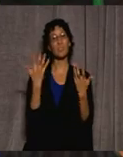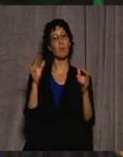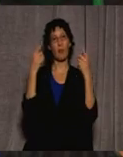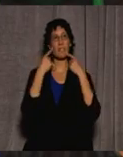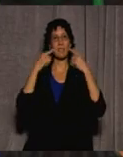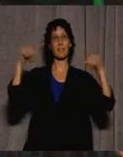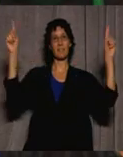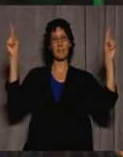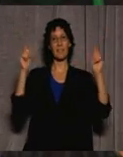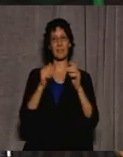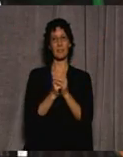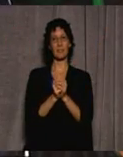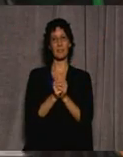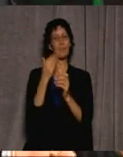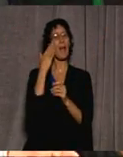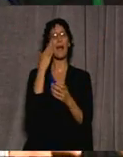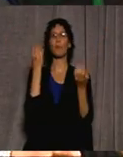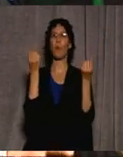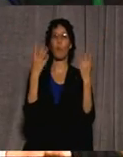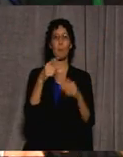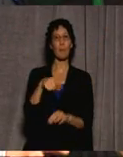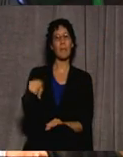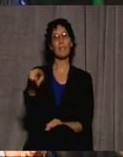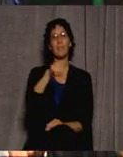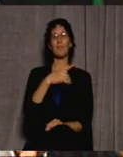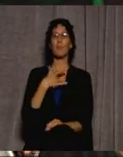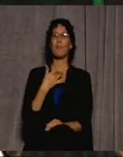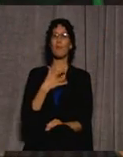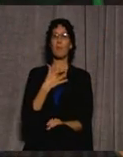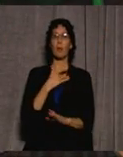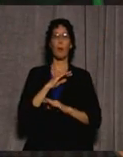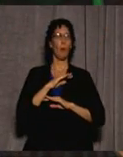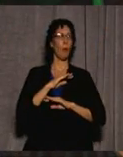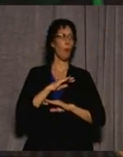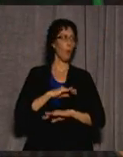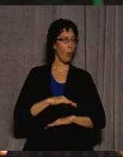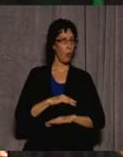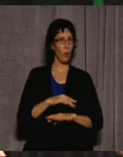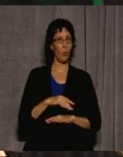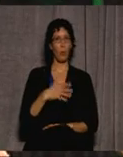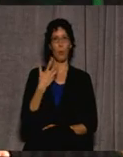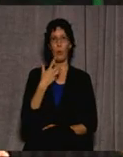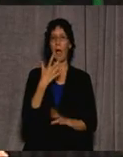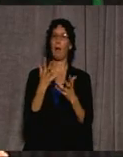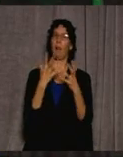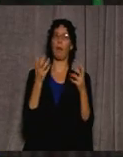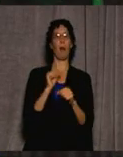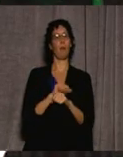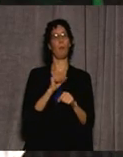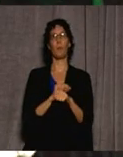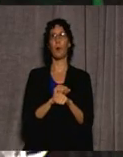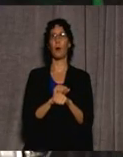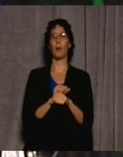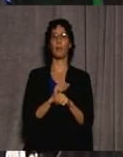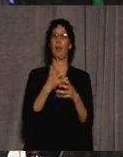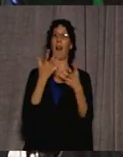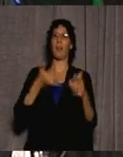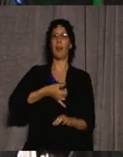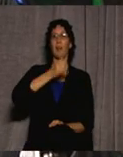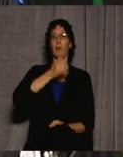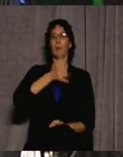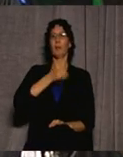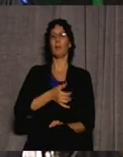which I know a lot of you are relieved. It's been a lot of work, a lot of Red Bull, as the president